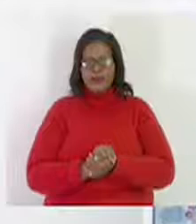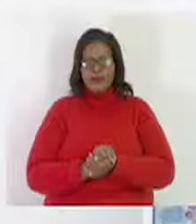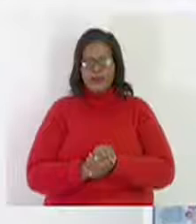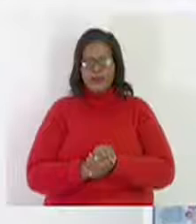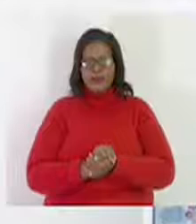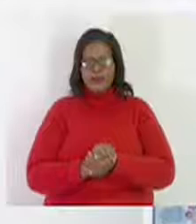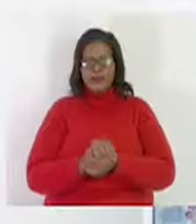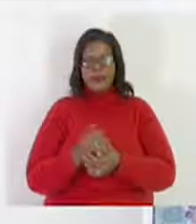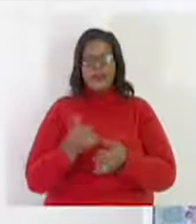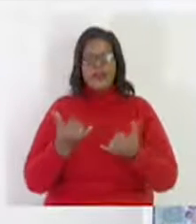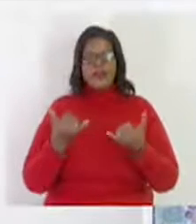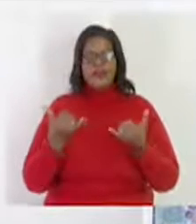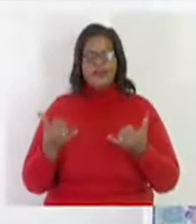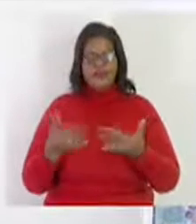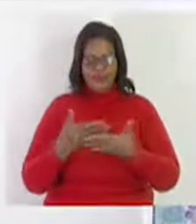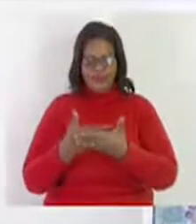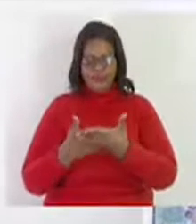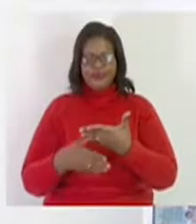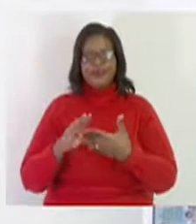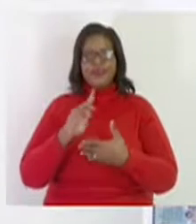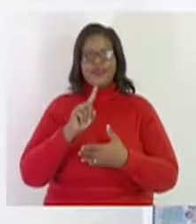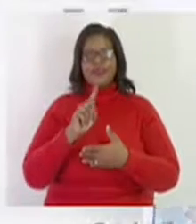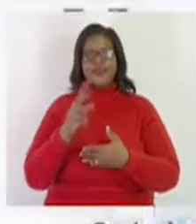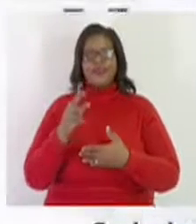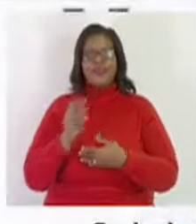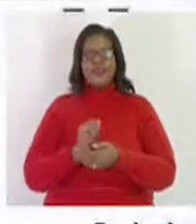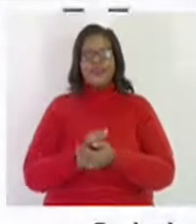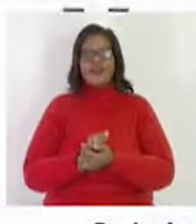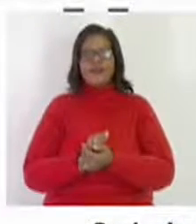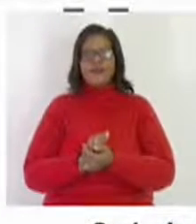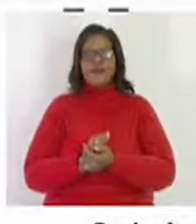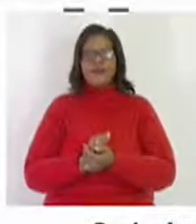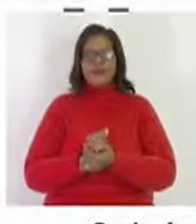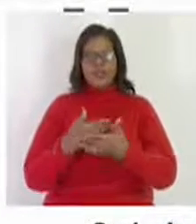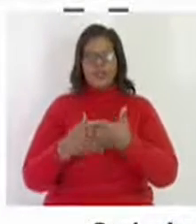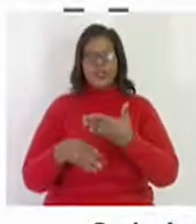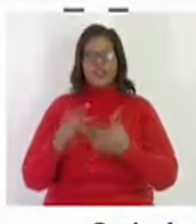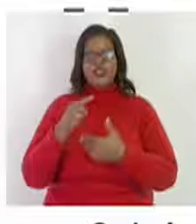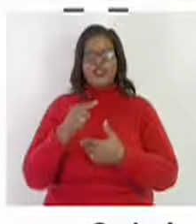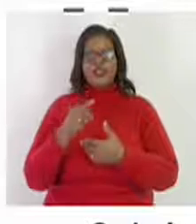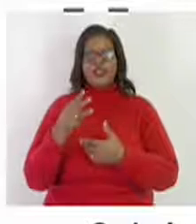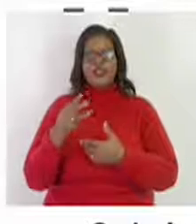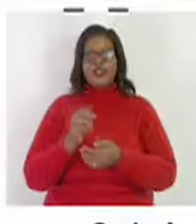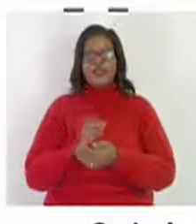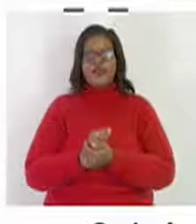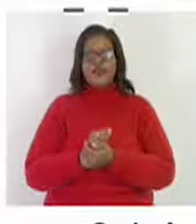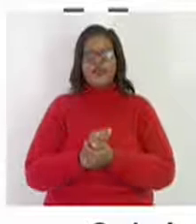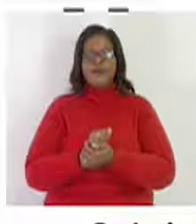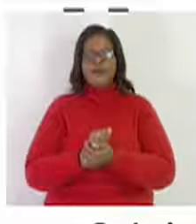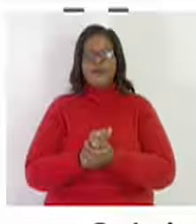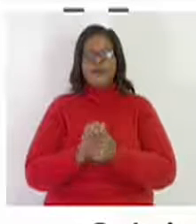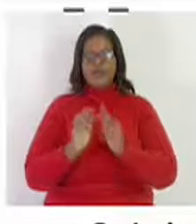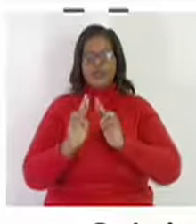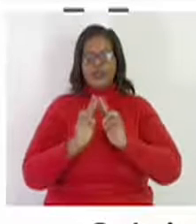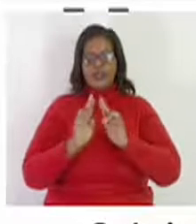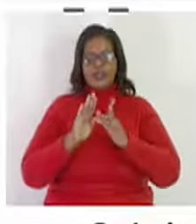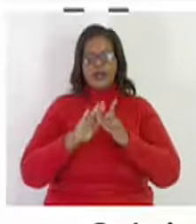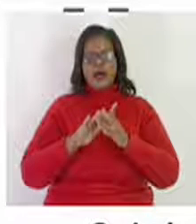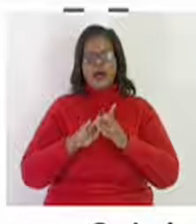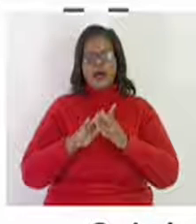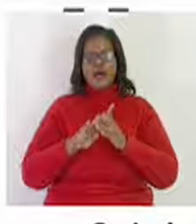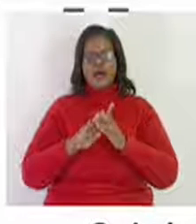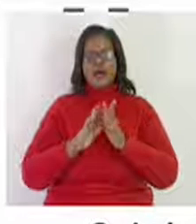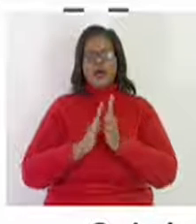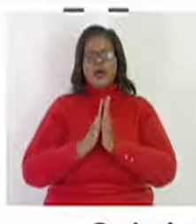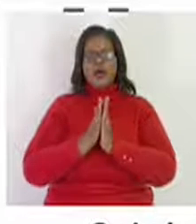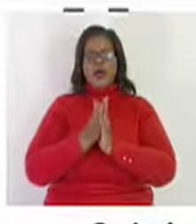So we are now on page 13. Let us go to page 13. So we'll start with the whole numbers, whereby